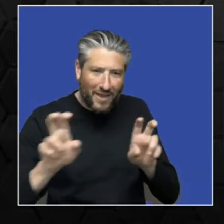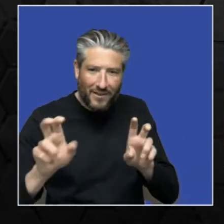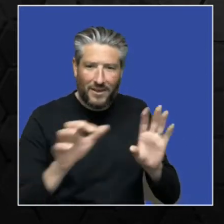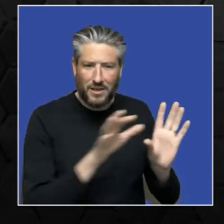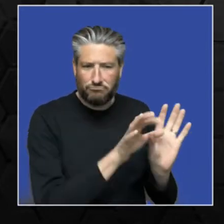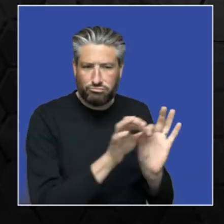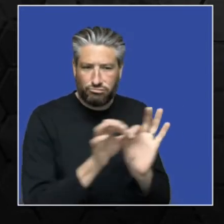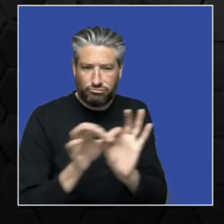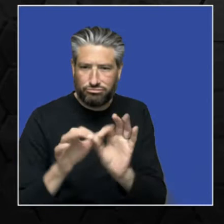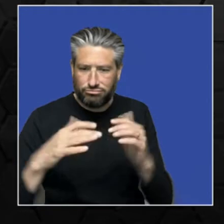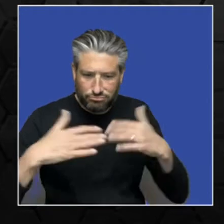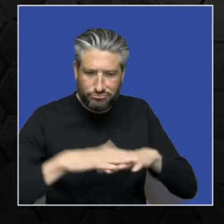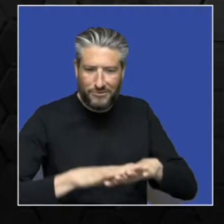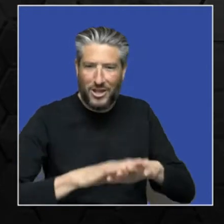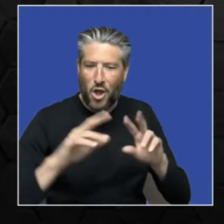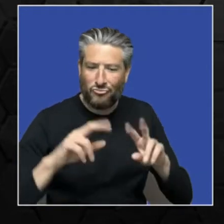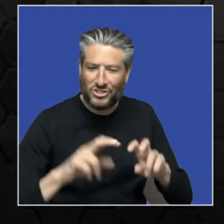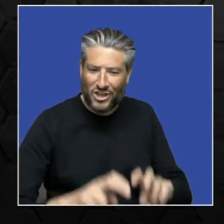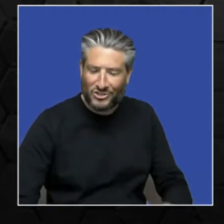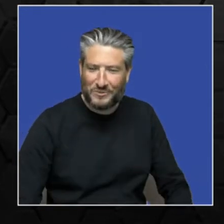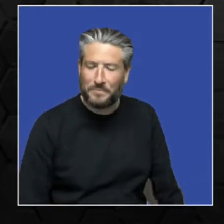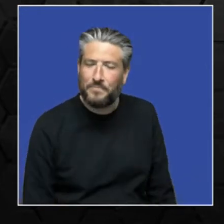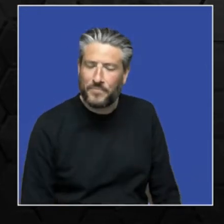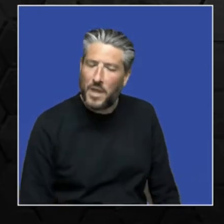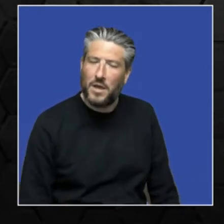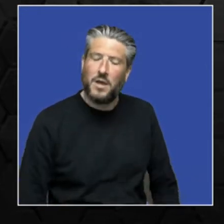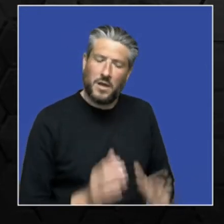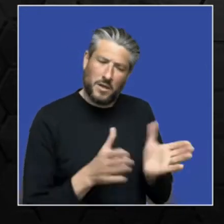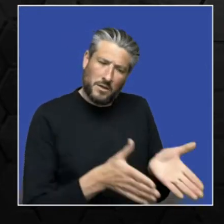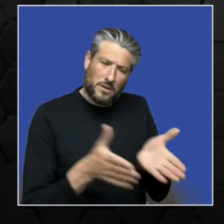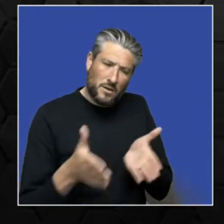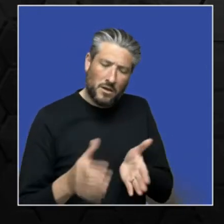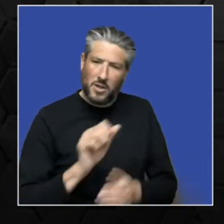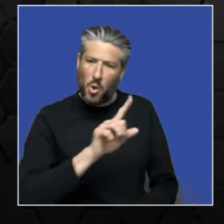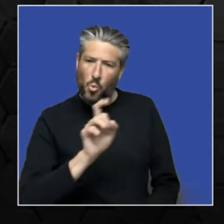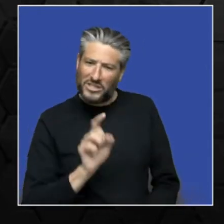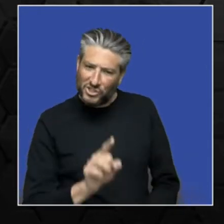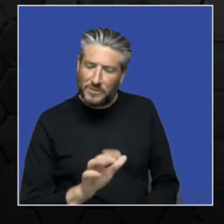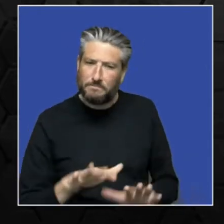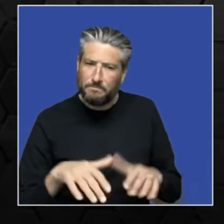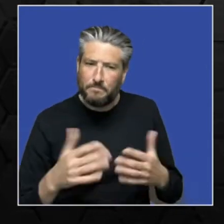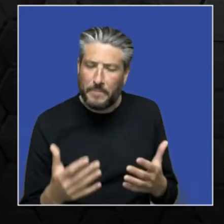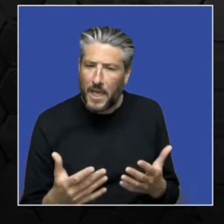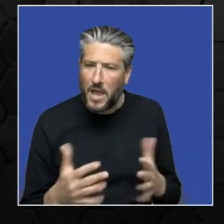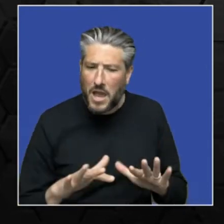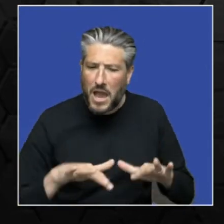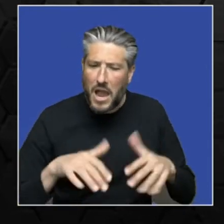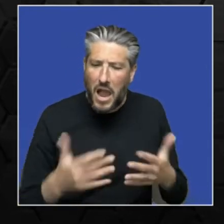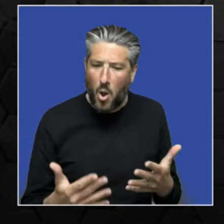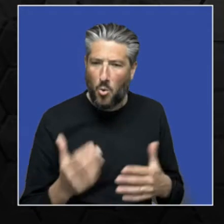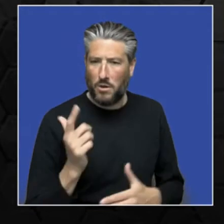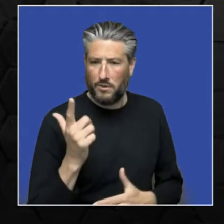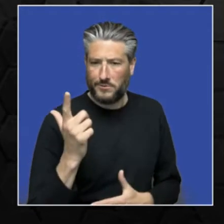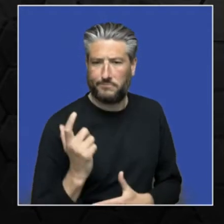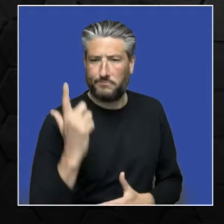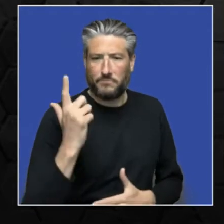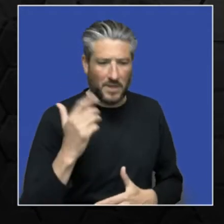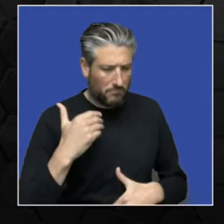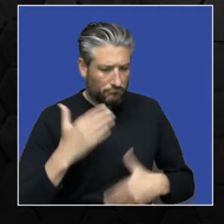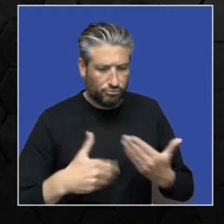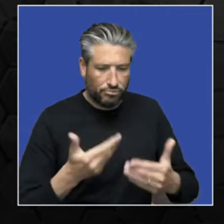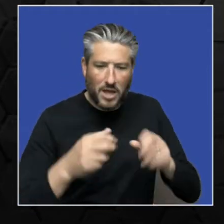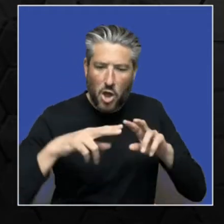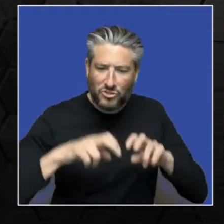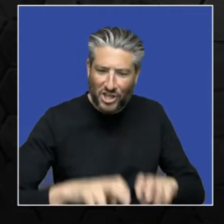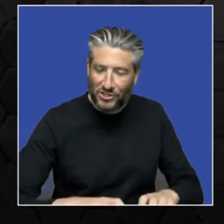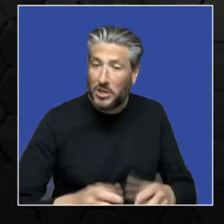of research, what are some of the approaches to get started? Like if someone is looking, if someone is an avid gamer and is trying to get into research,